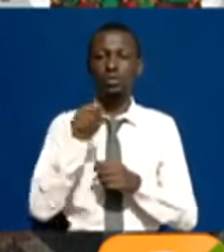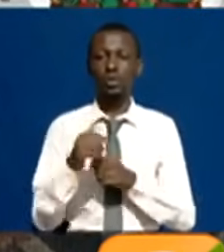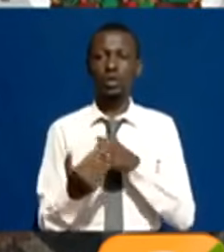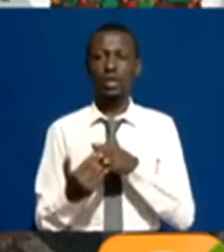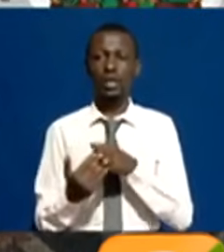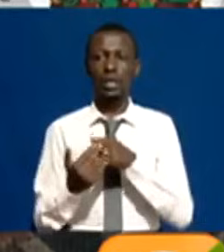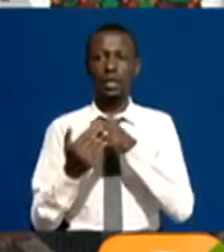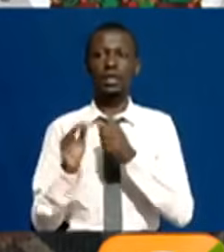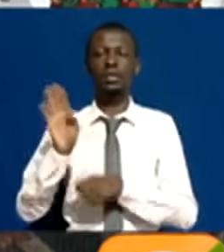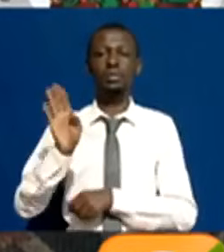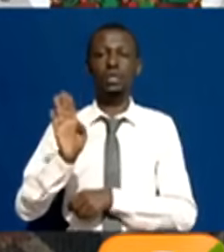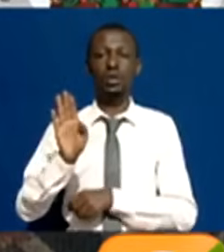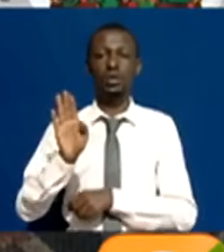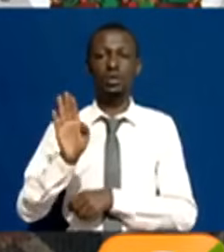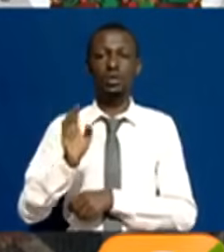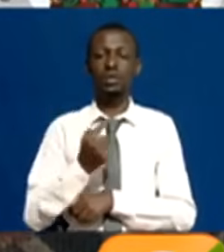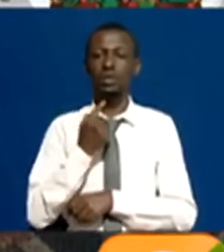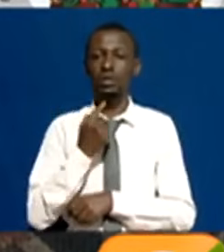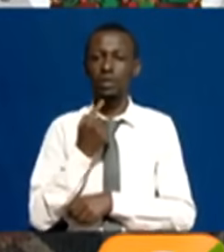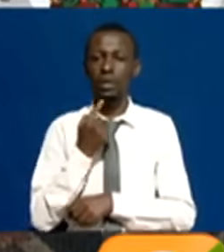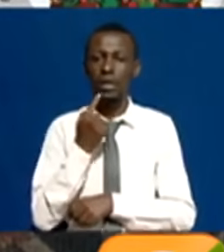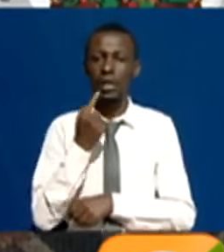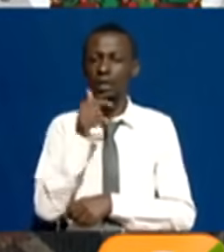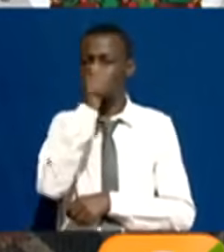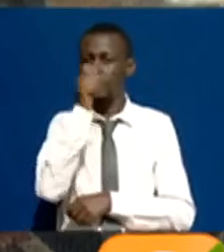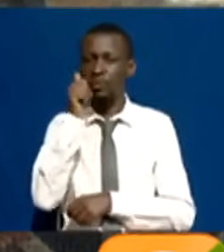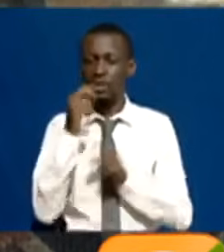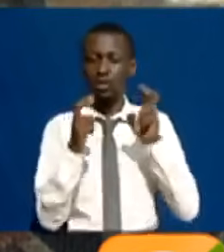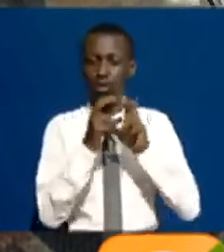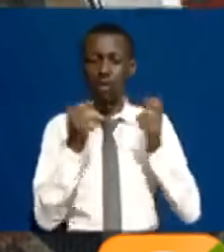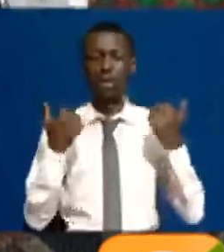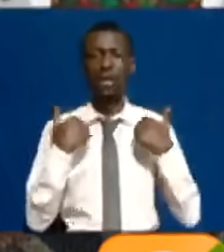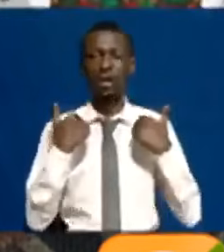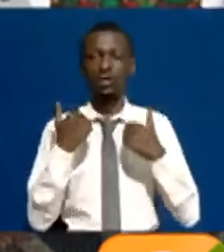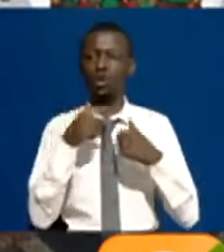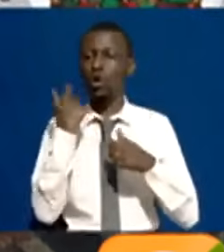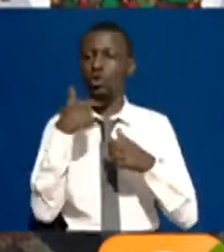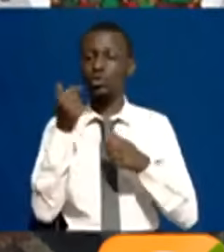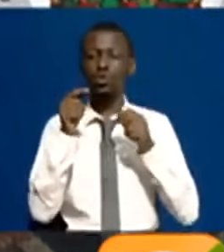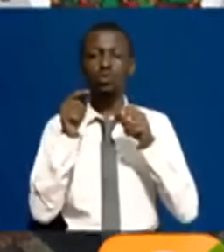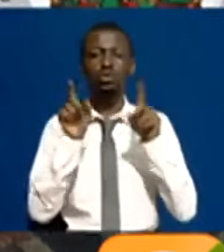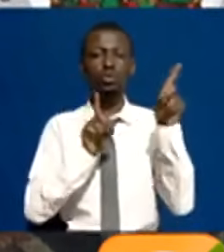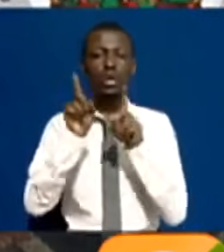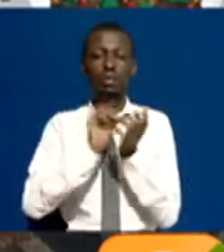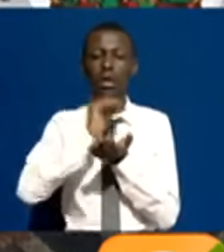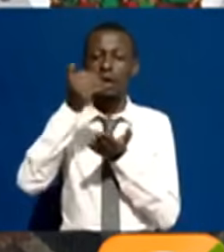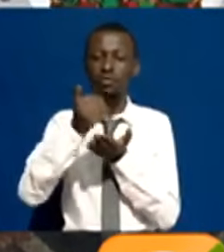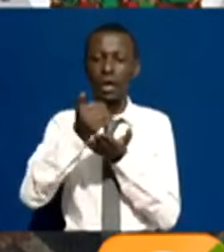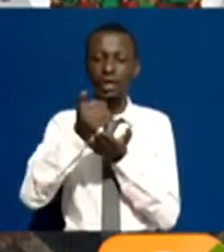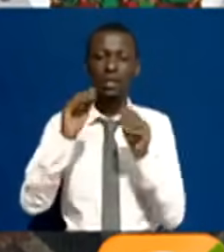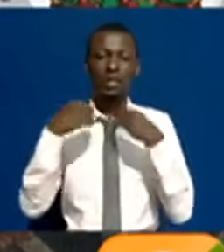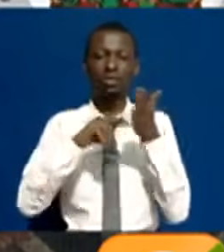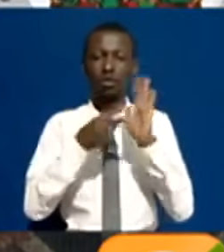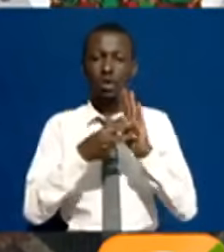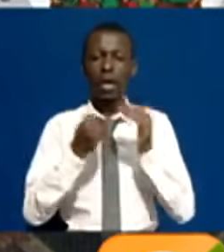1.948 billion shillings. EACC's probe roped in some private consultants contracted by the Tourism Fund to come up with